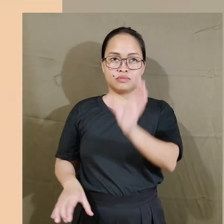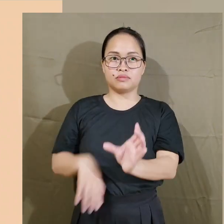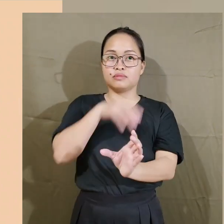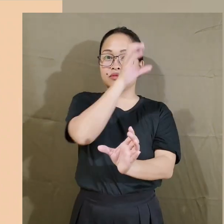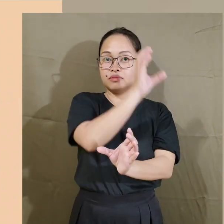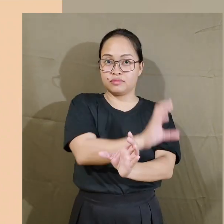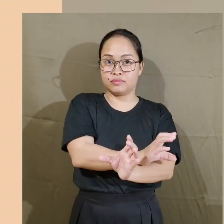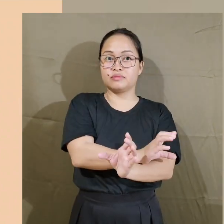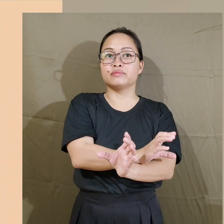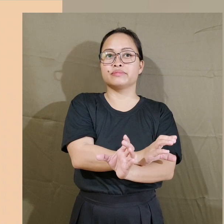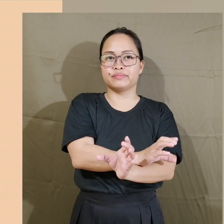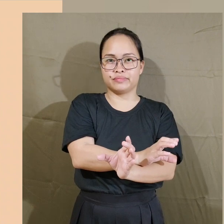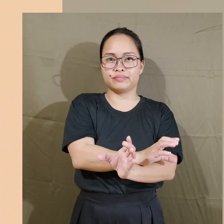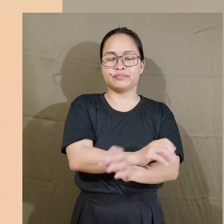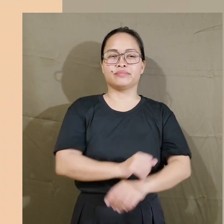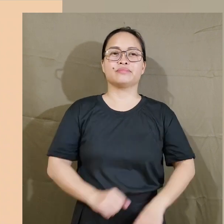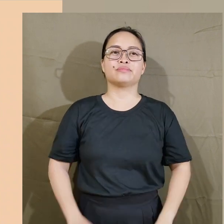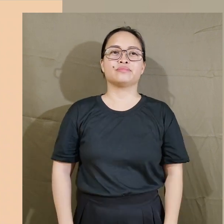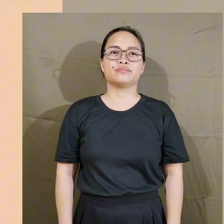places.